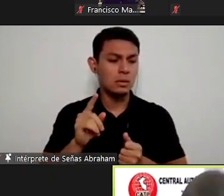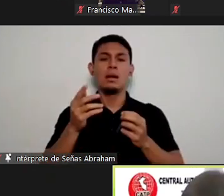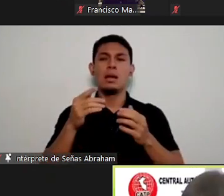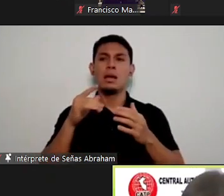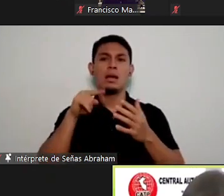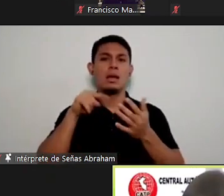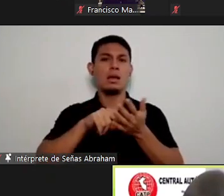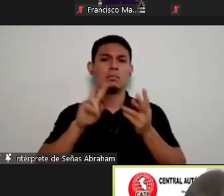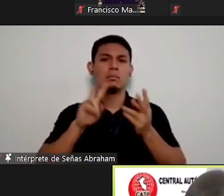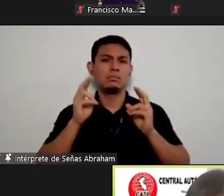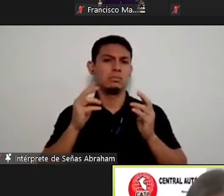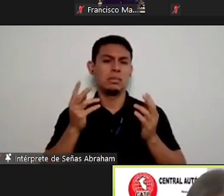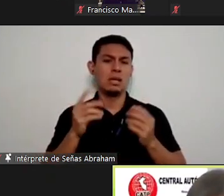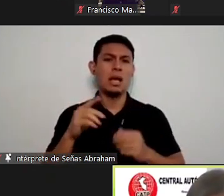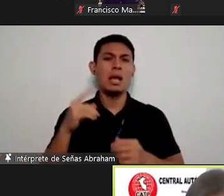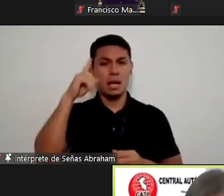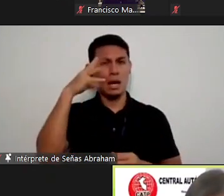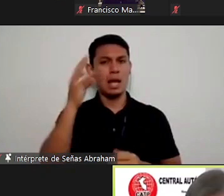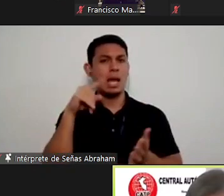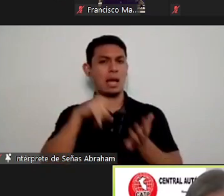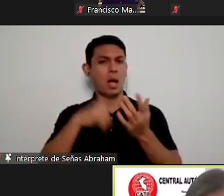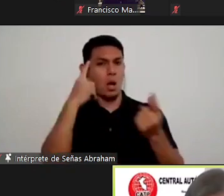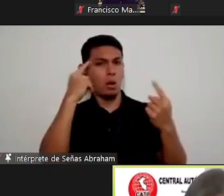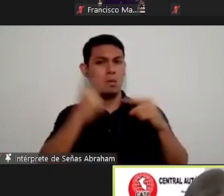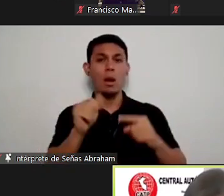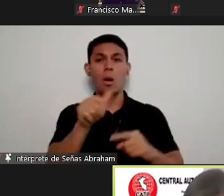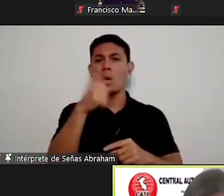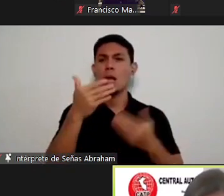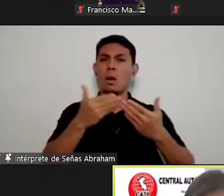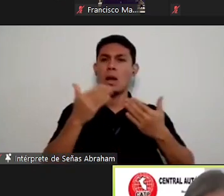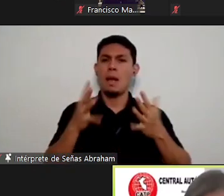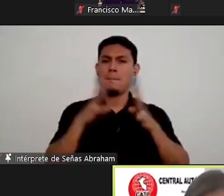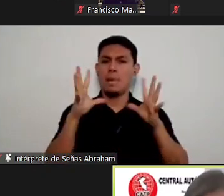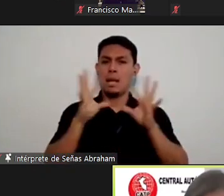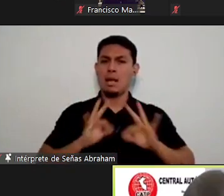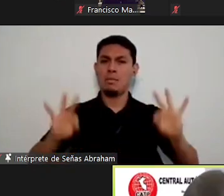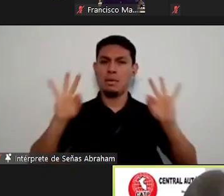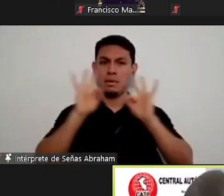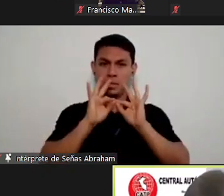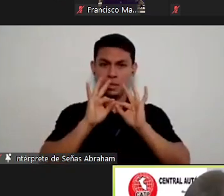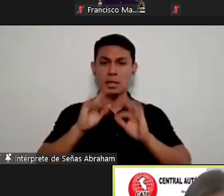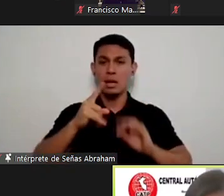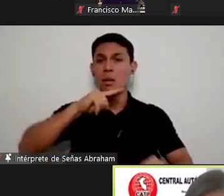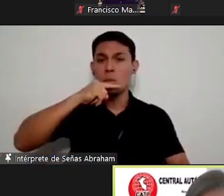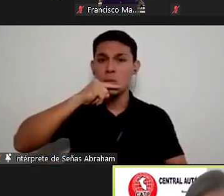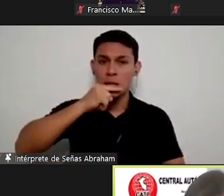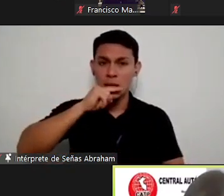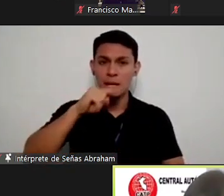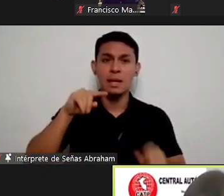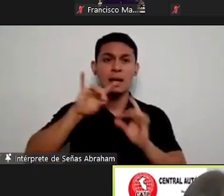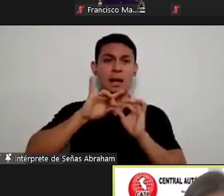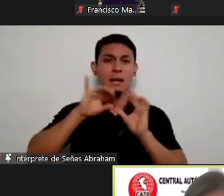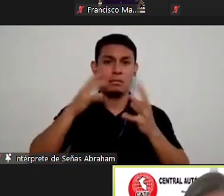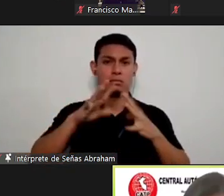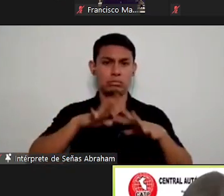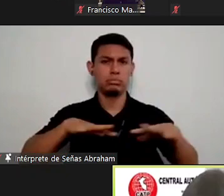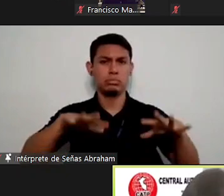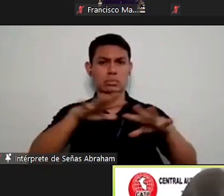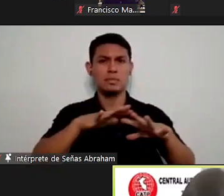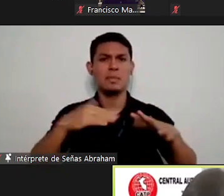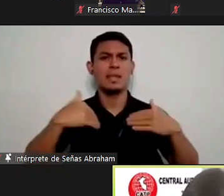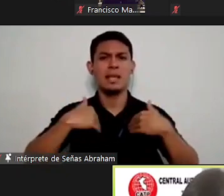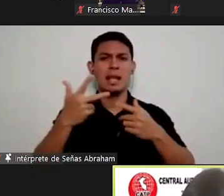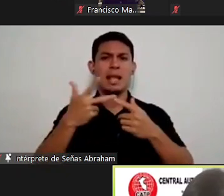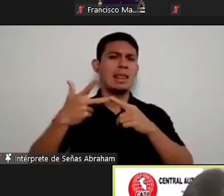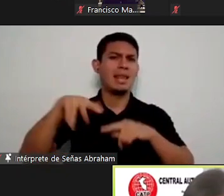hasn't decreed to ratify this convict this agreement we believe in this the important thing is that women in